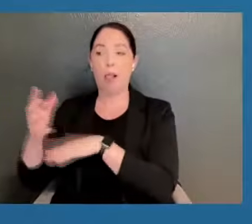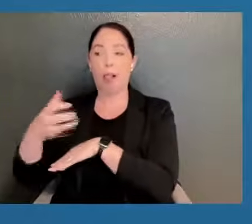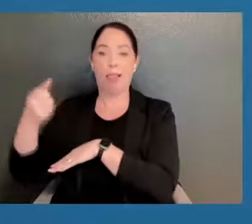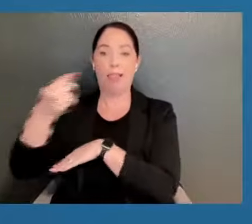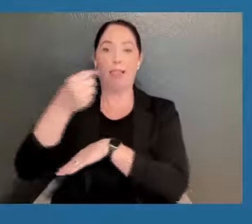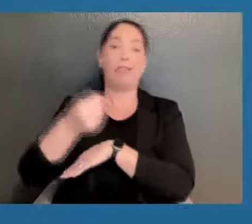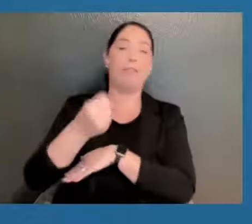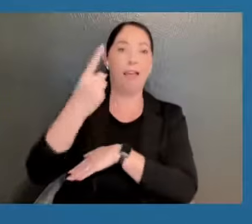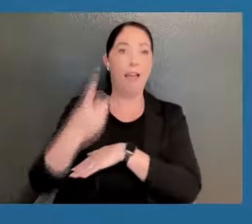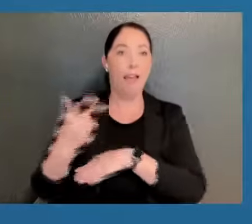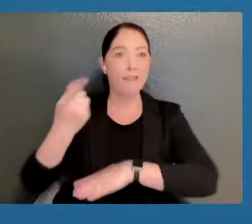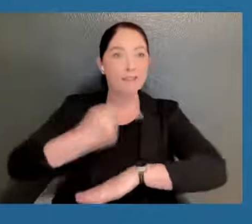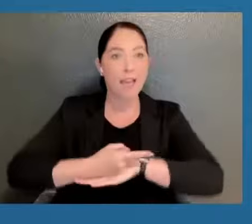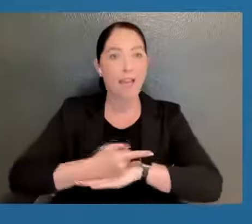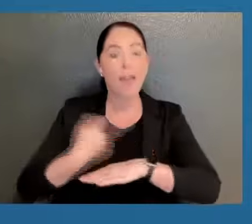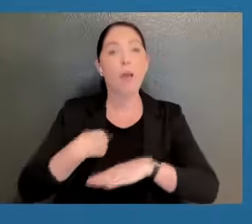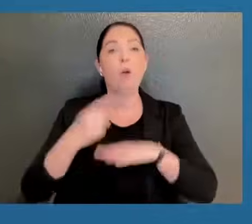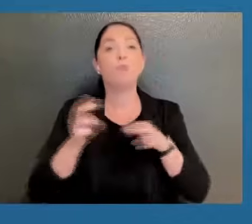for